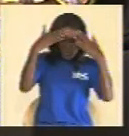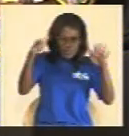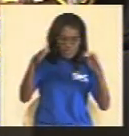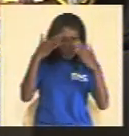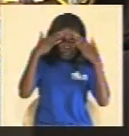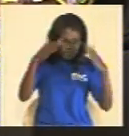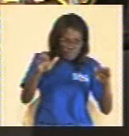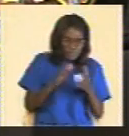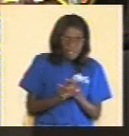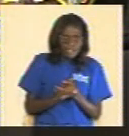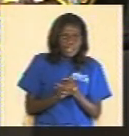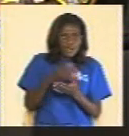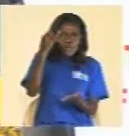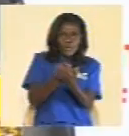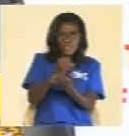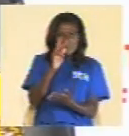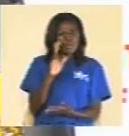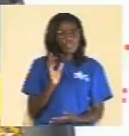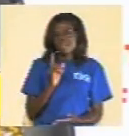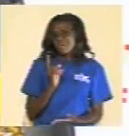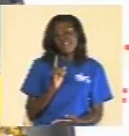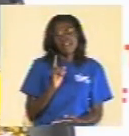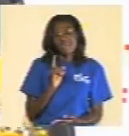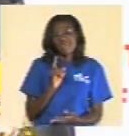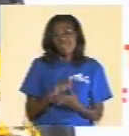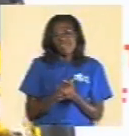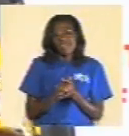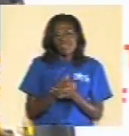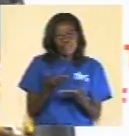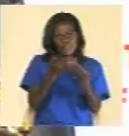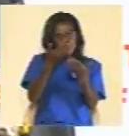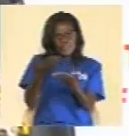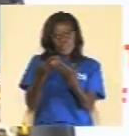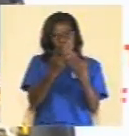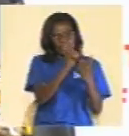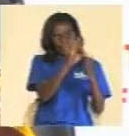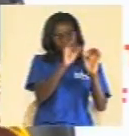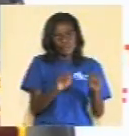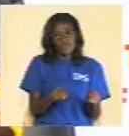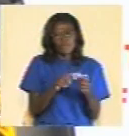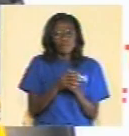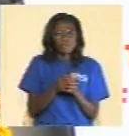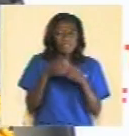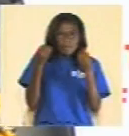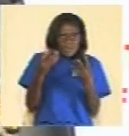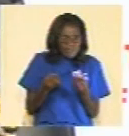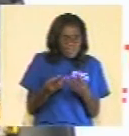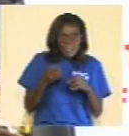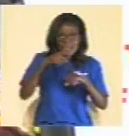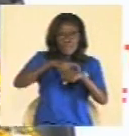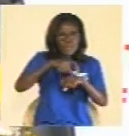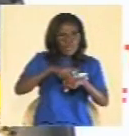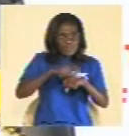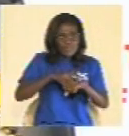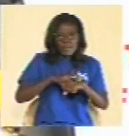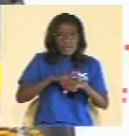is nobody's fault. It can happen to anyone. So you can assist whenever you can. Like I said, it's not so many people, but